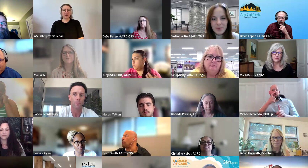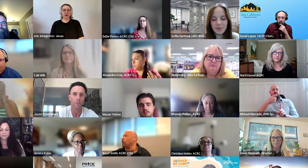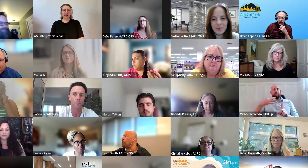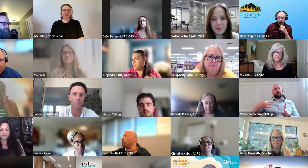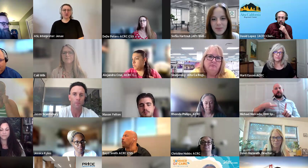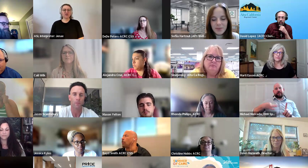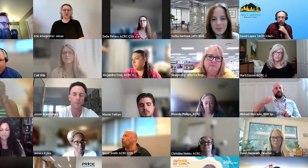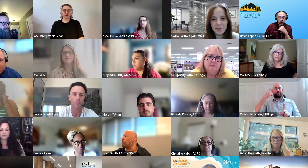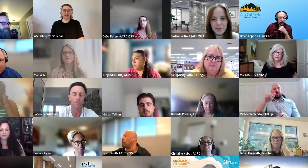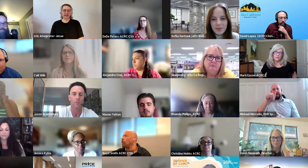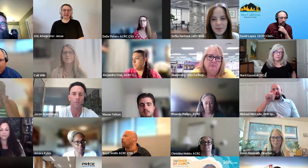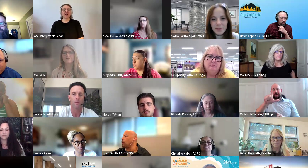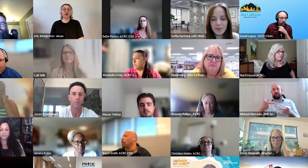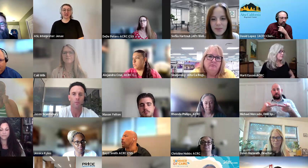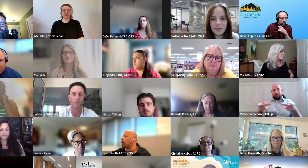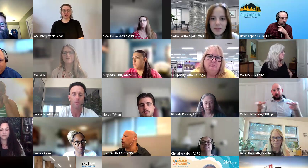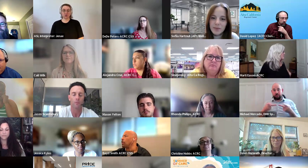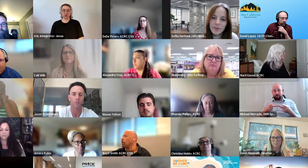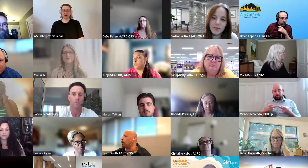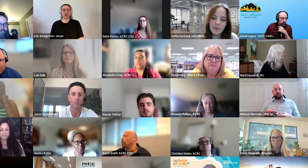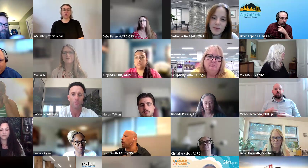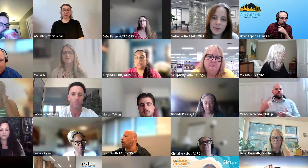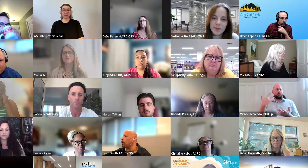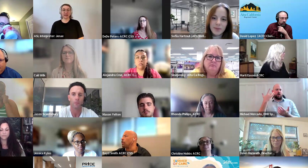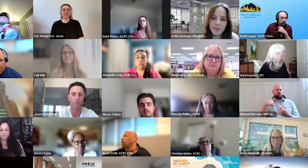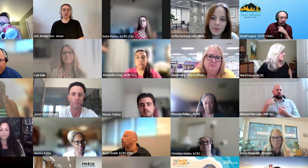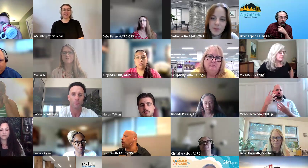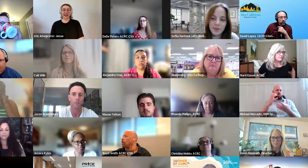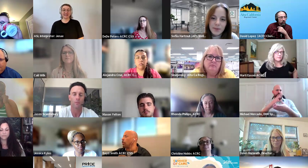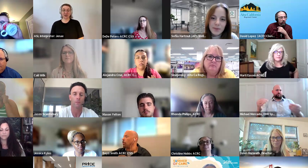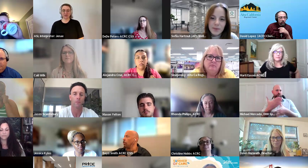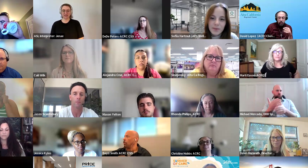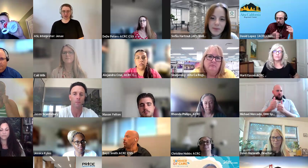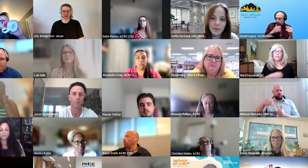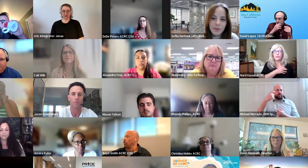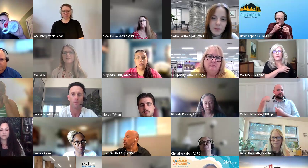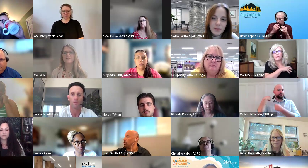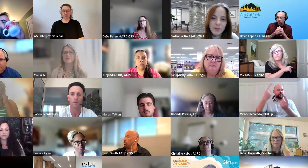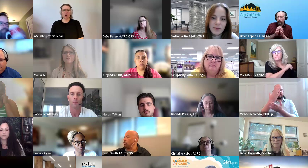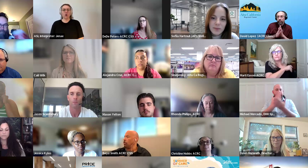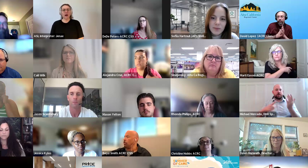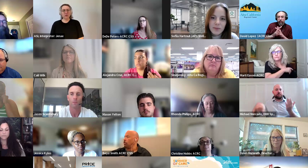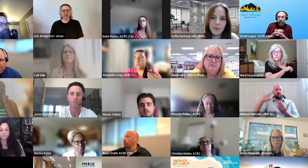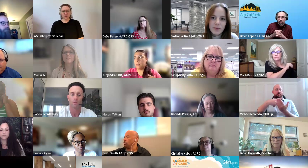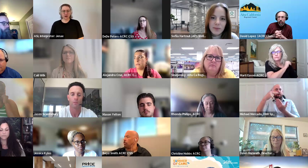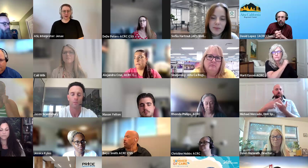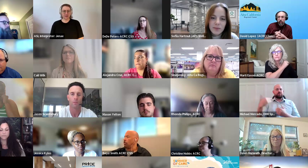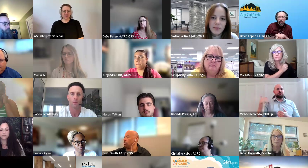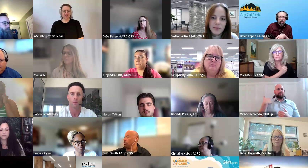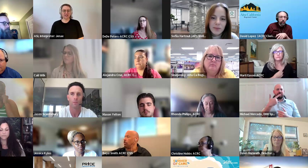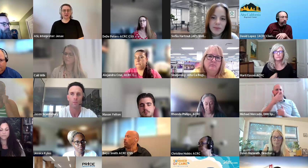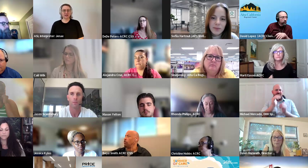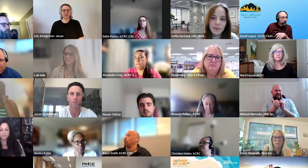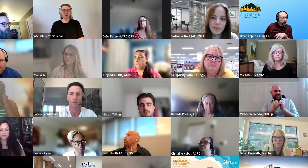We're going to talk about how to screen hearing individuals who apply for an ASL position. Why I want to talk